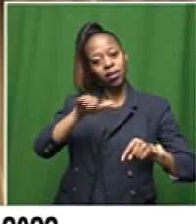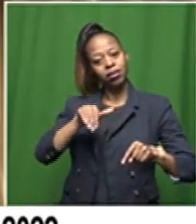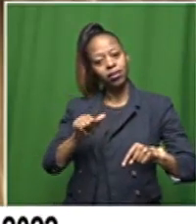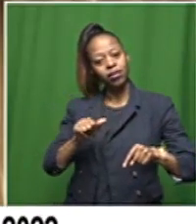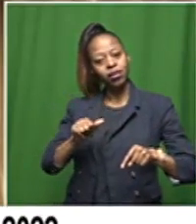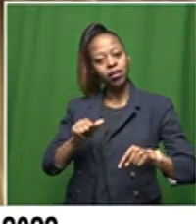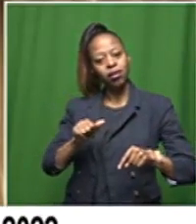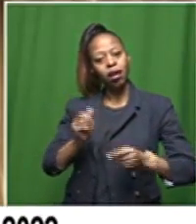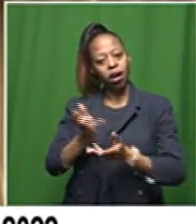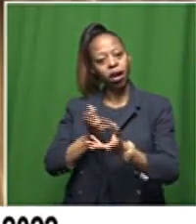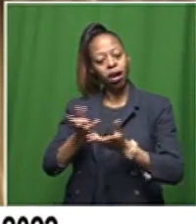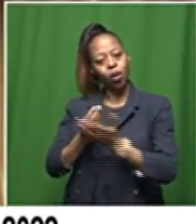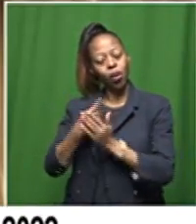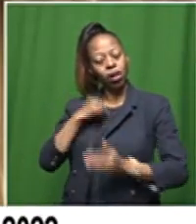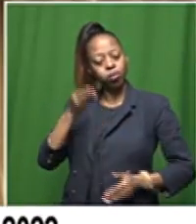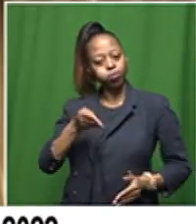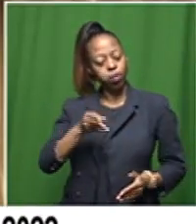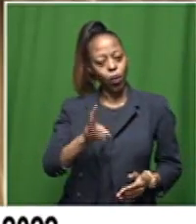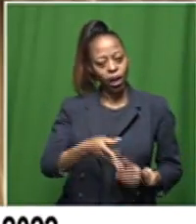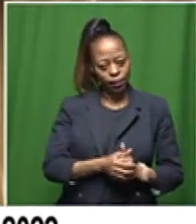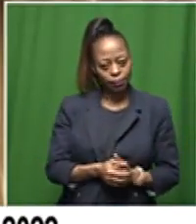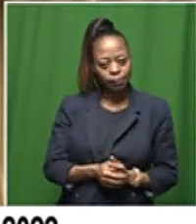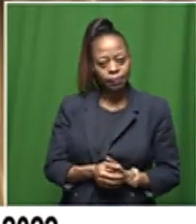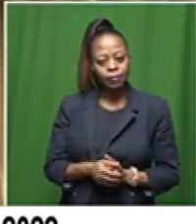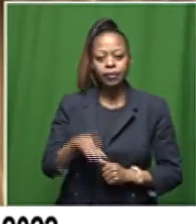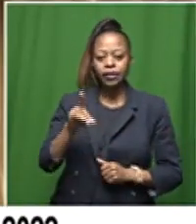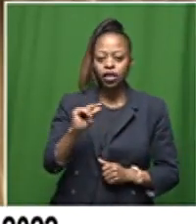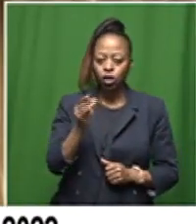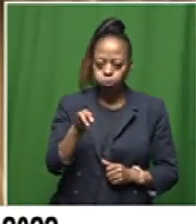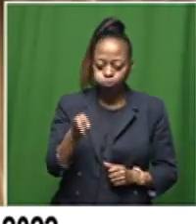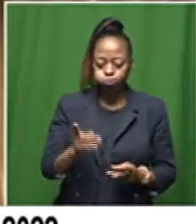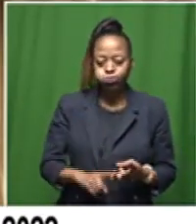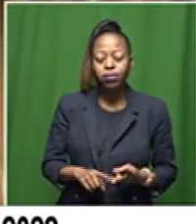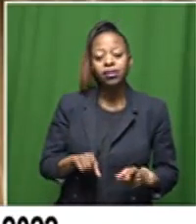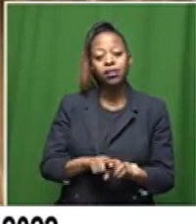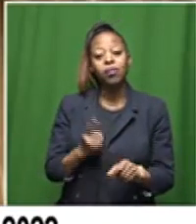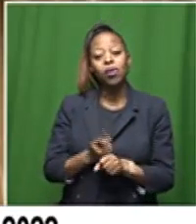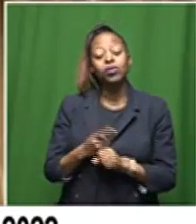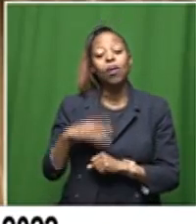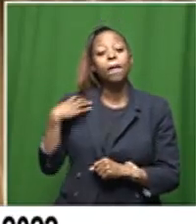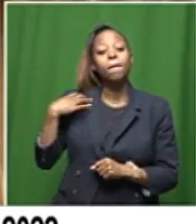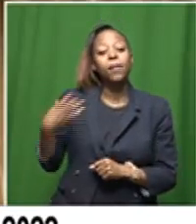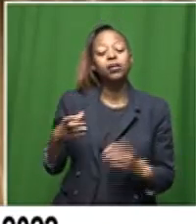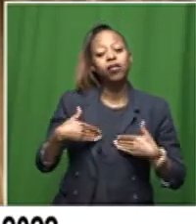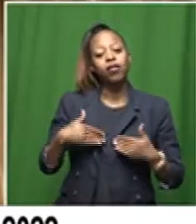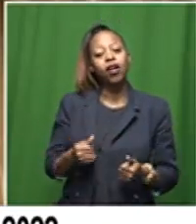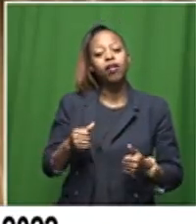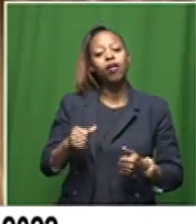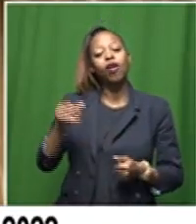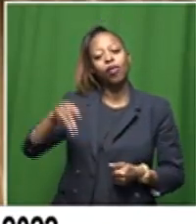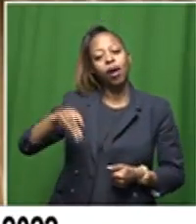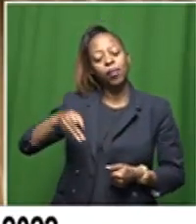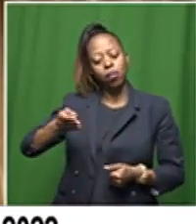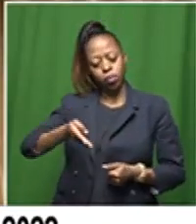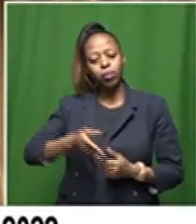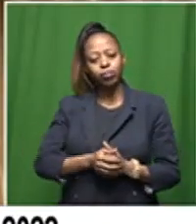will be engaged with us. The Minister of Health will be there, the DG will be there. We even have the Minister of Health of Namibia